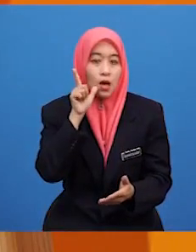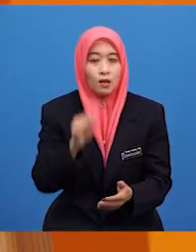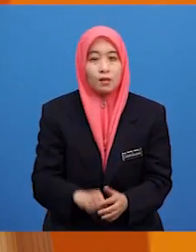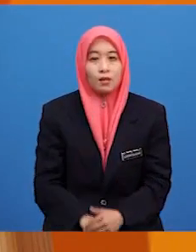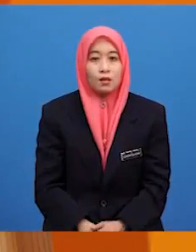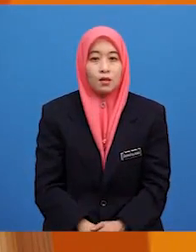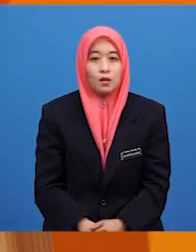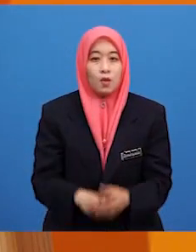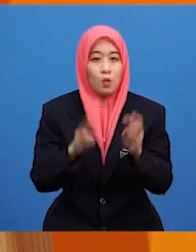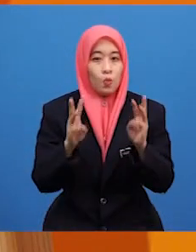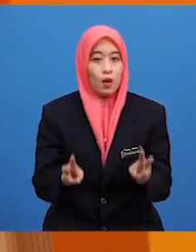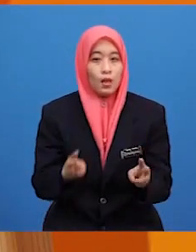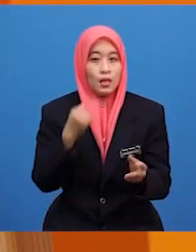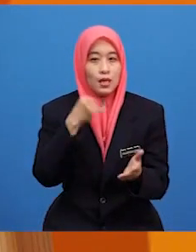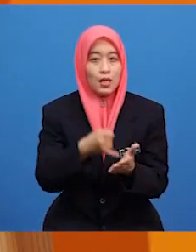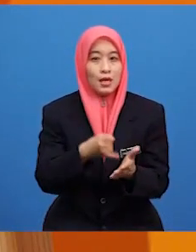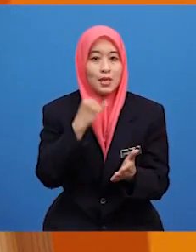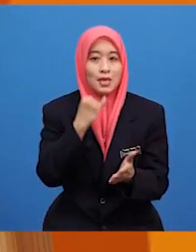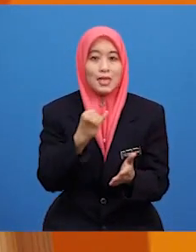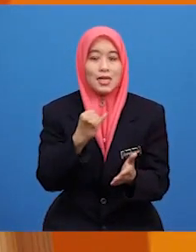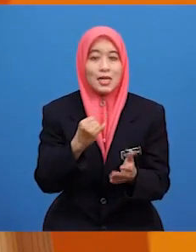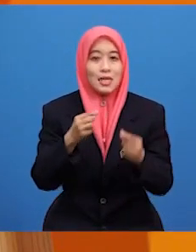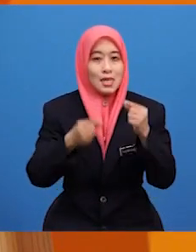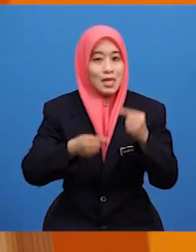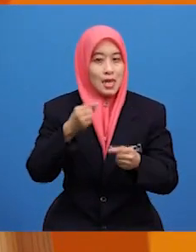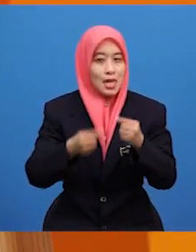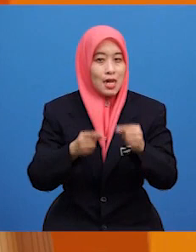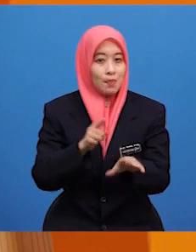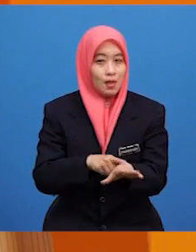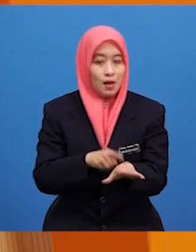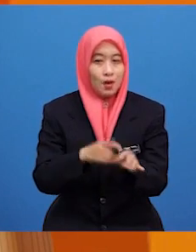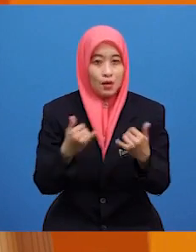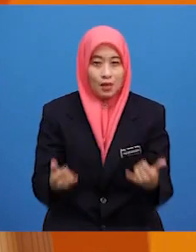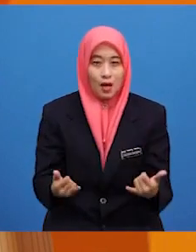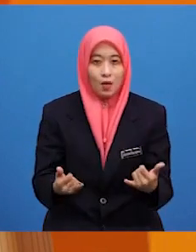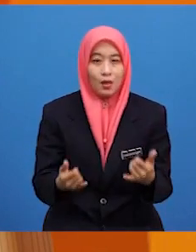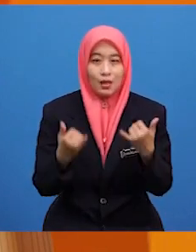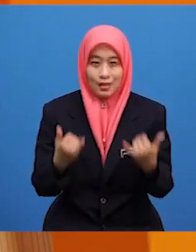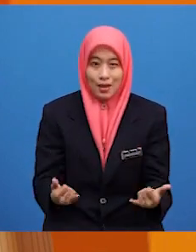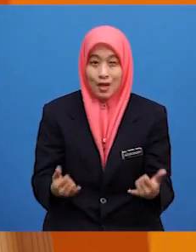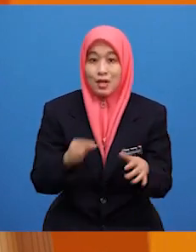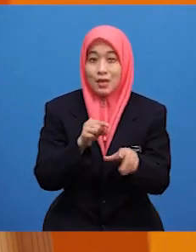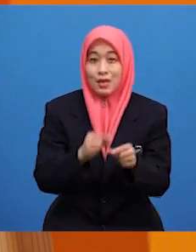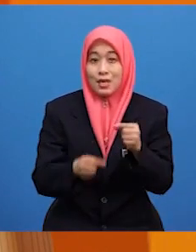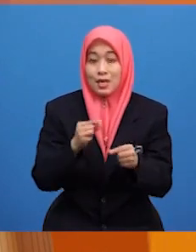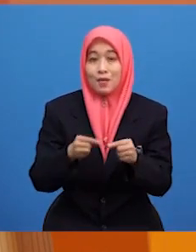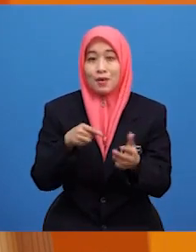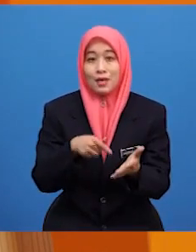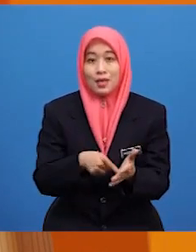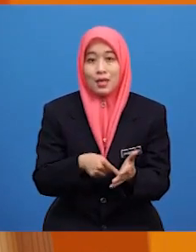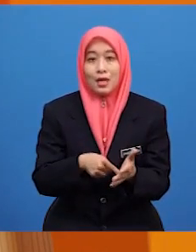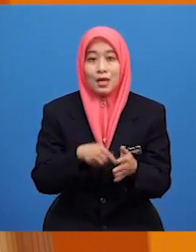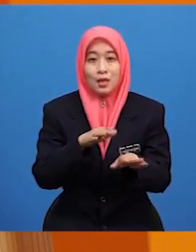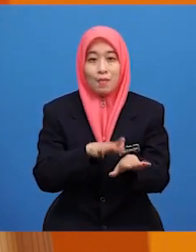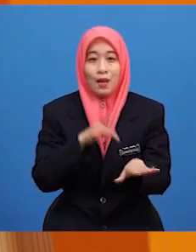Wow, it is game time now. Now, this game is called Who